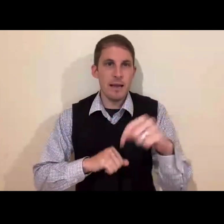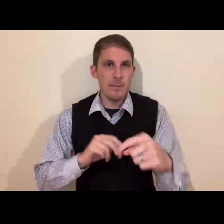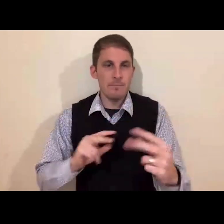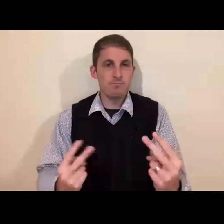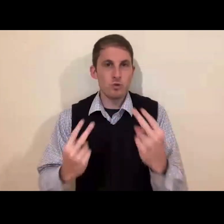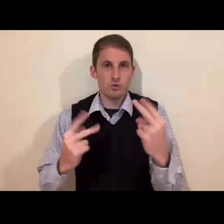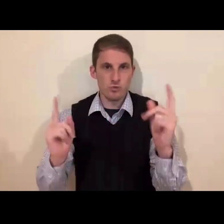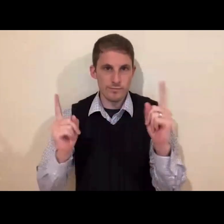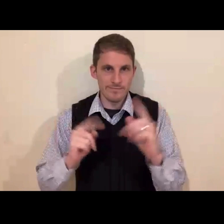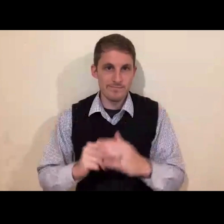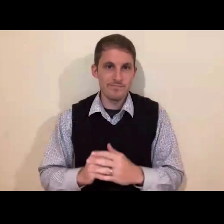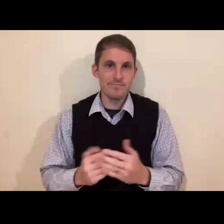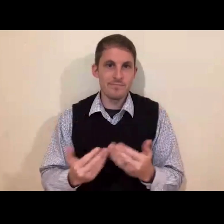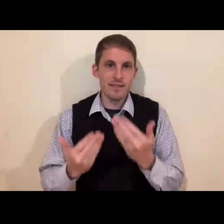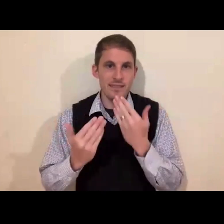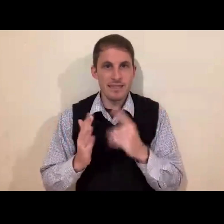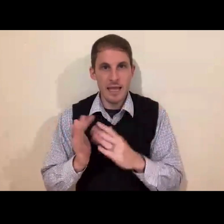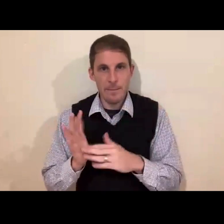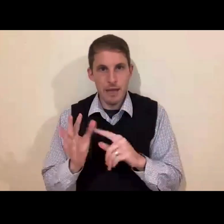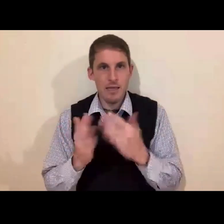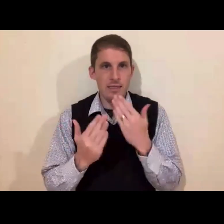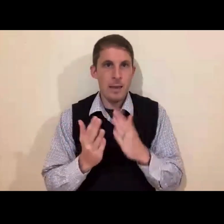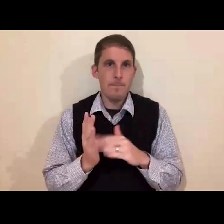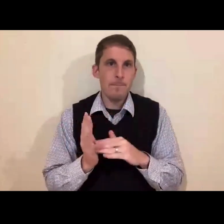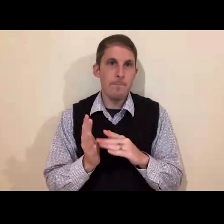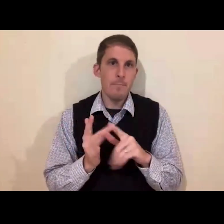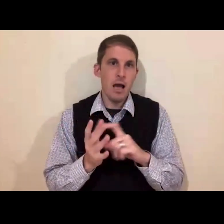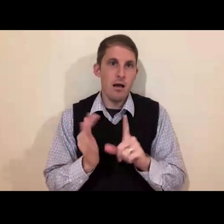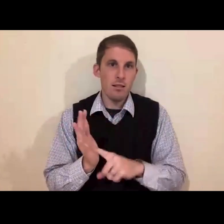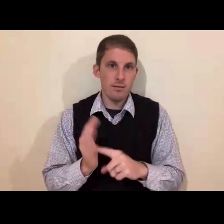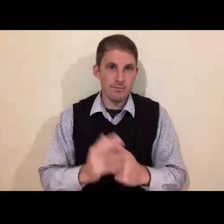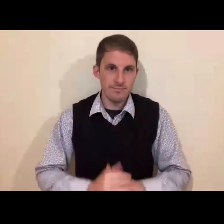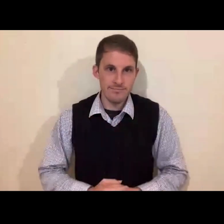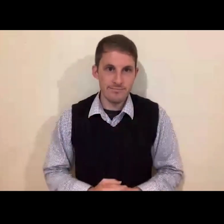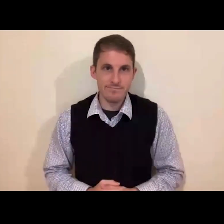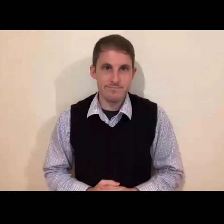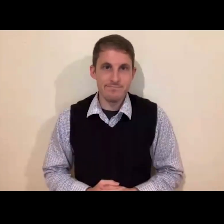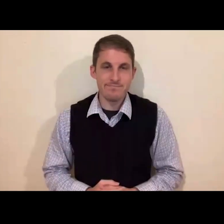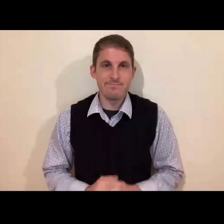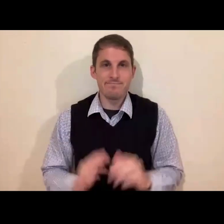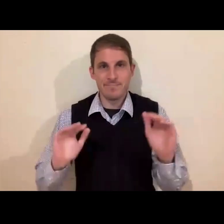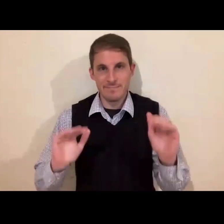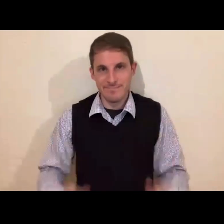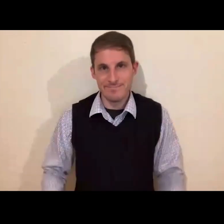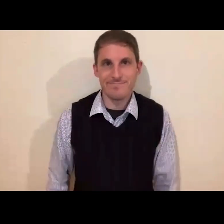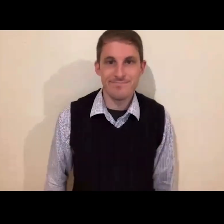with us here today. And thanks, Emma, and thanks, Michael. Thanks, everyone. See you later.